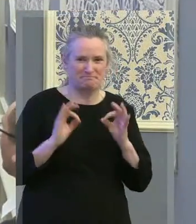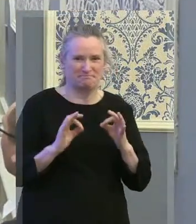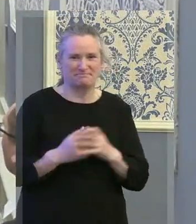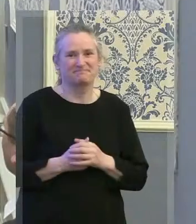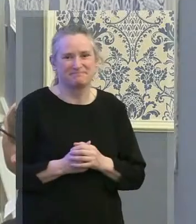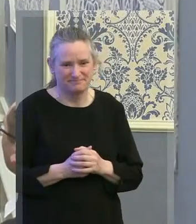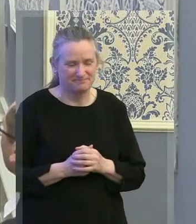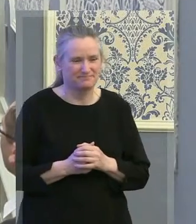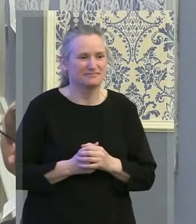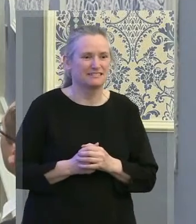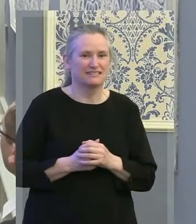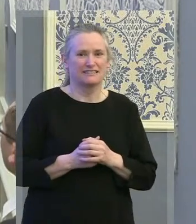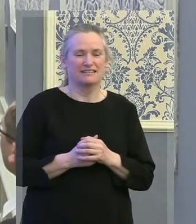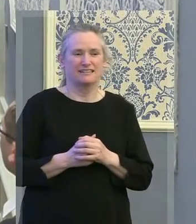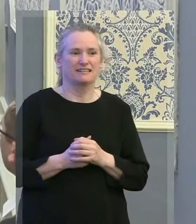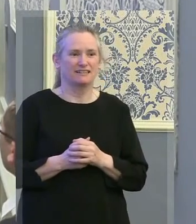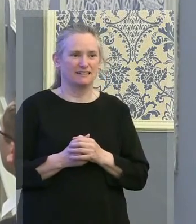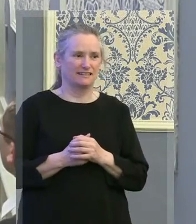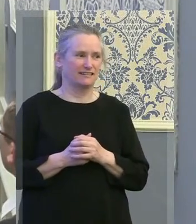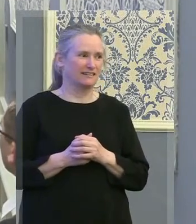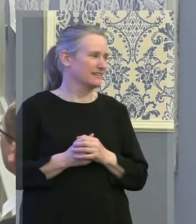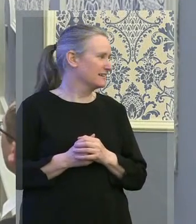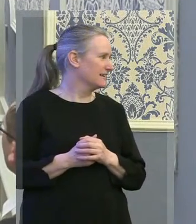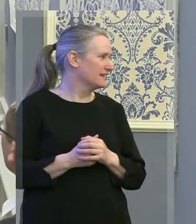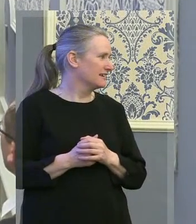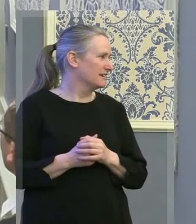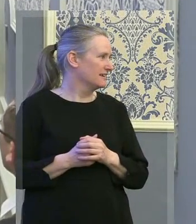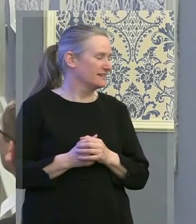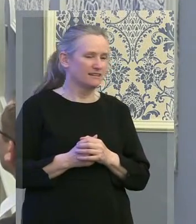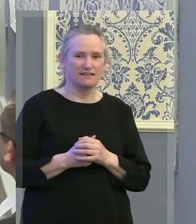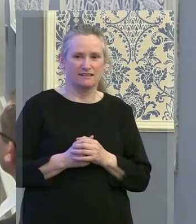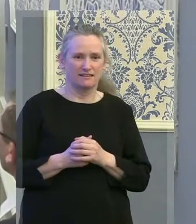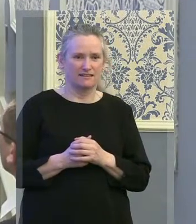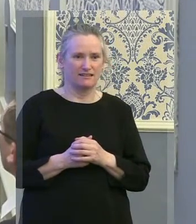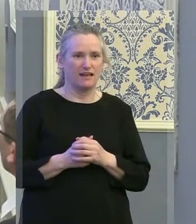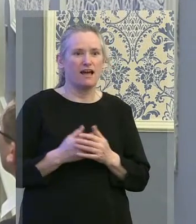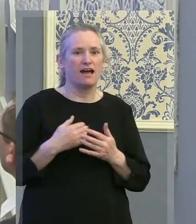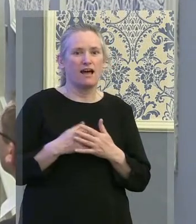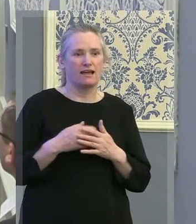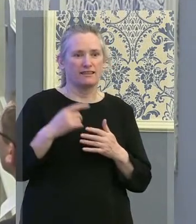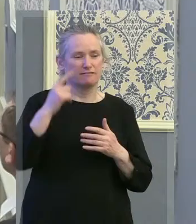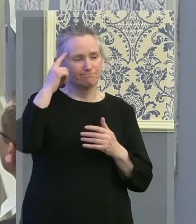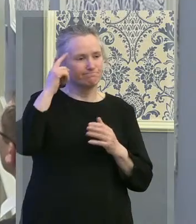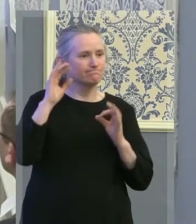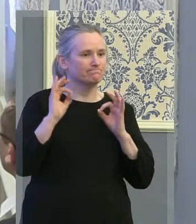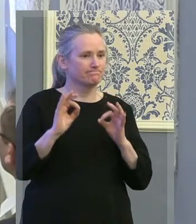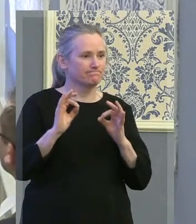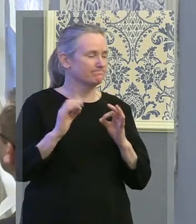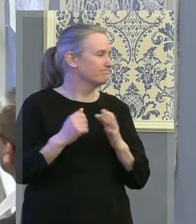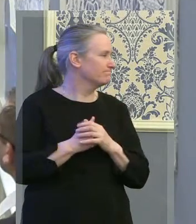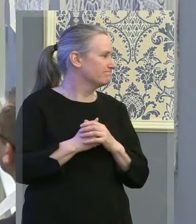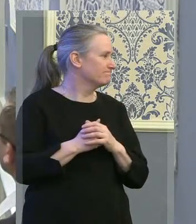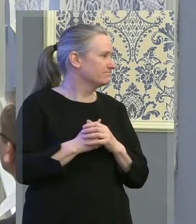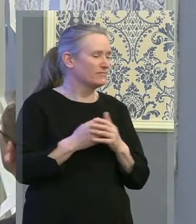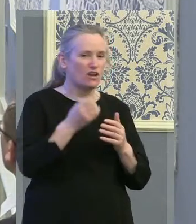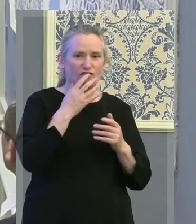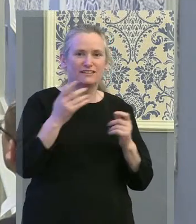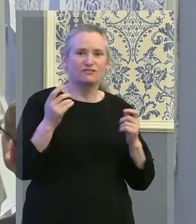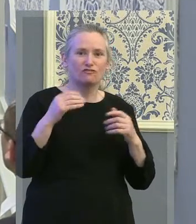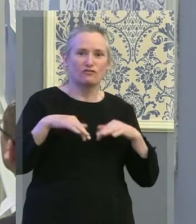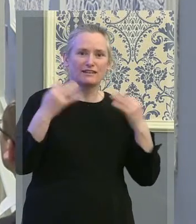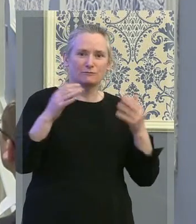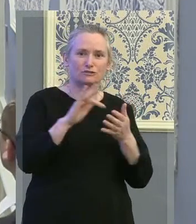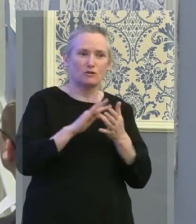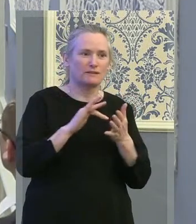This is where the fun begins, really. But I think I've been at a few of these freedom ceremonies, and I don't think I've heard a